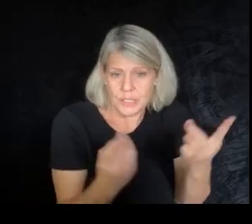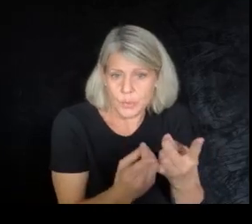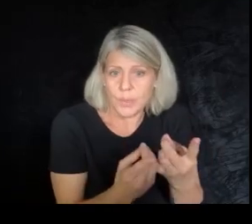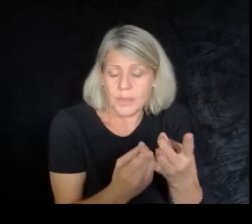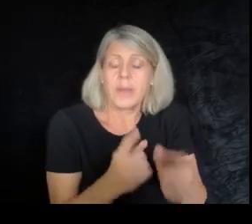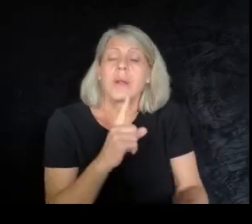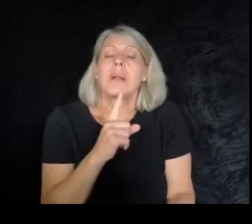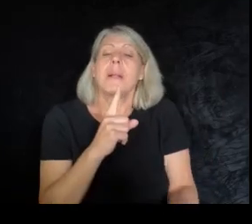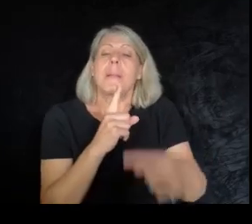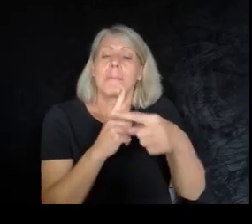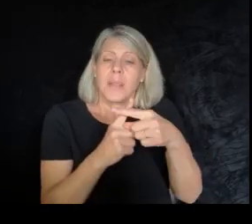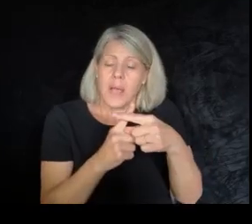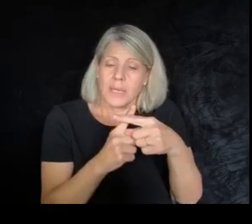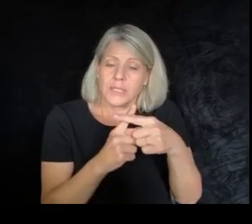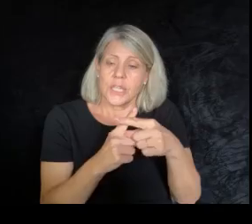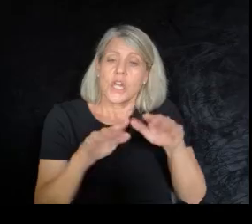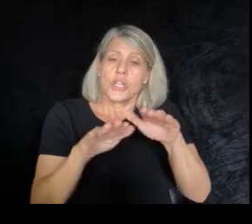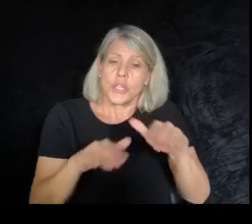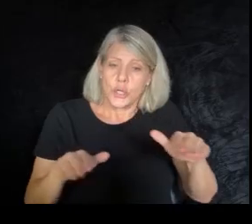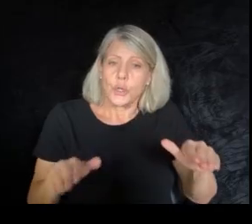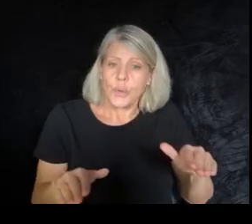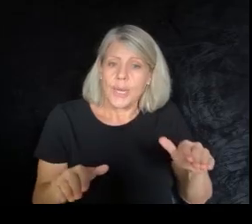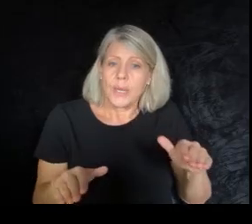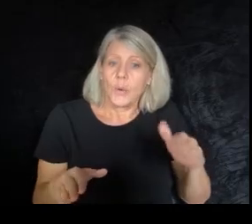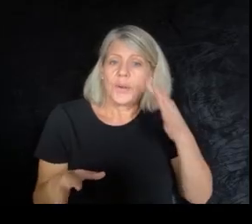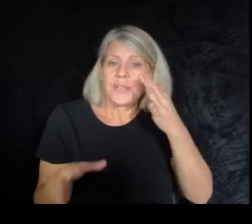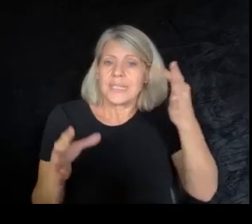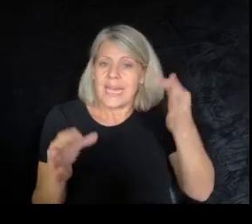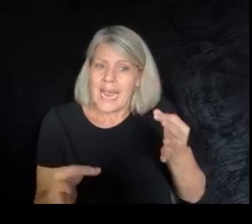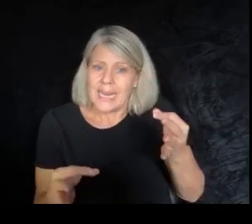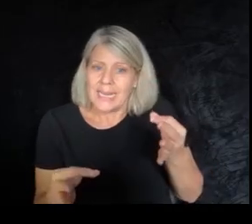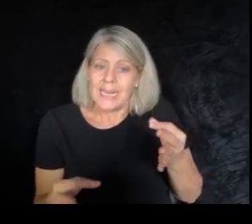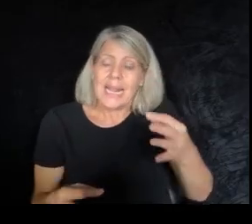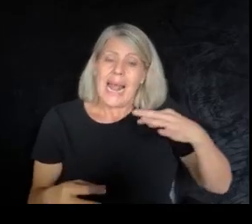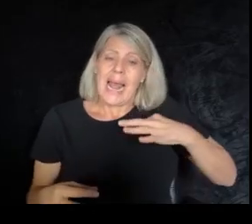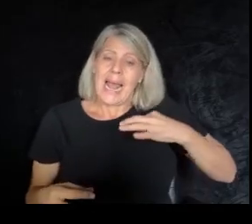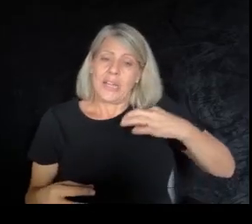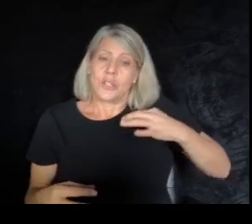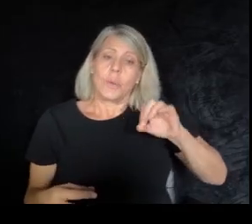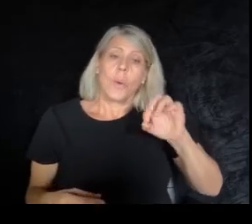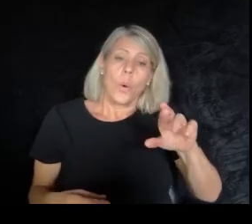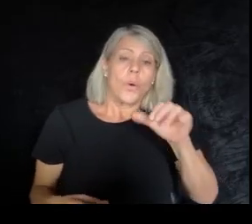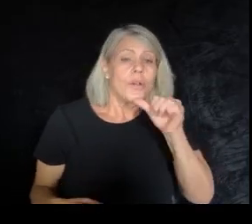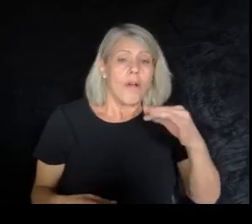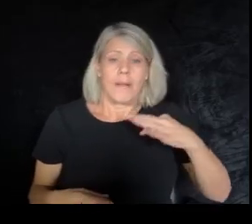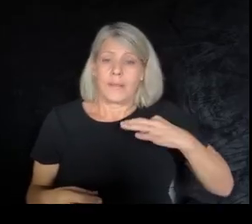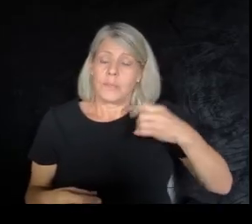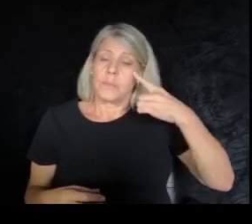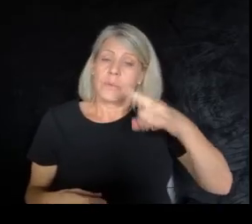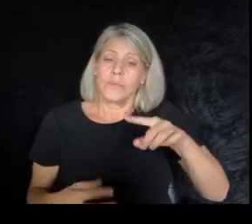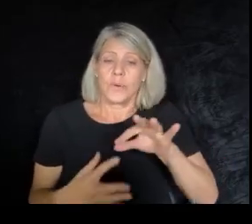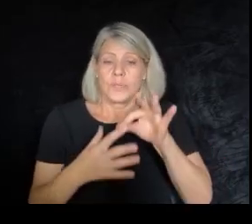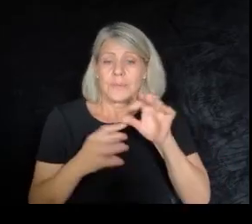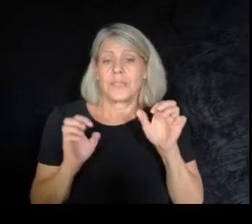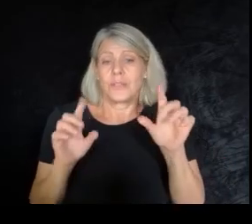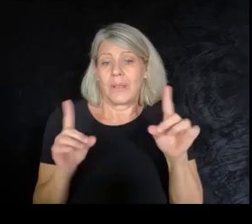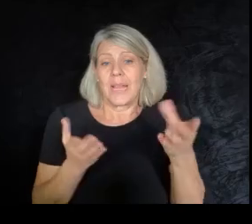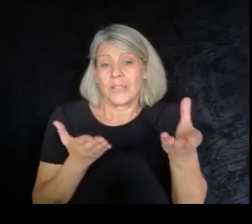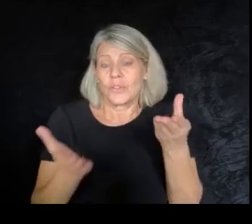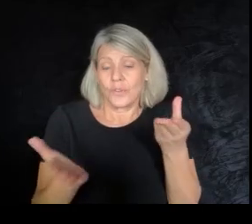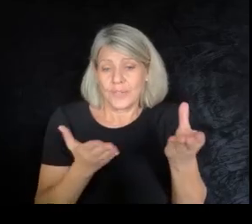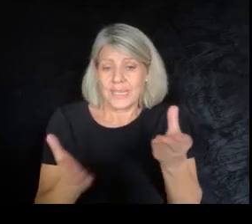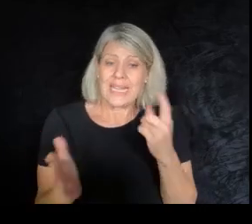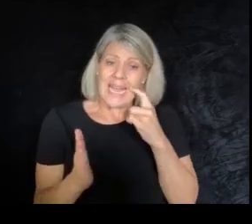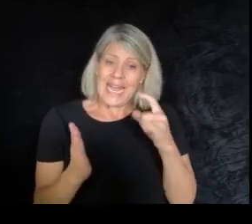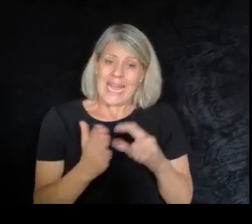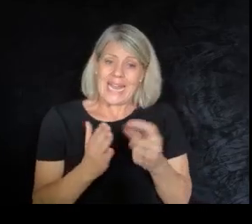who are determined eligible and not eligible for special education services. Indicator